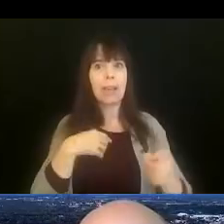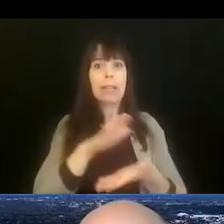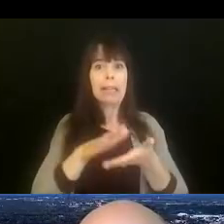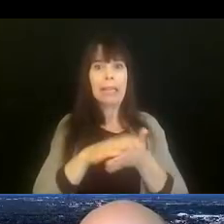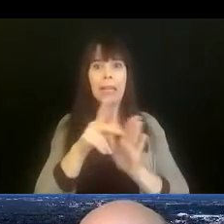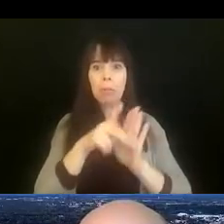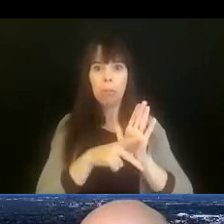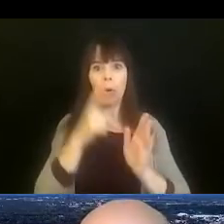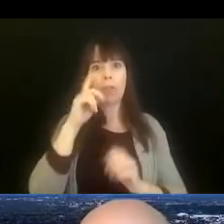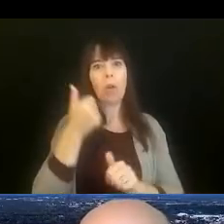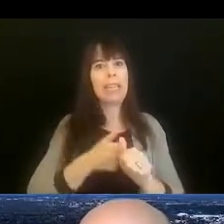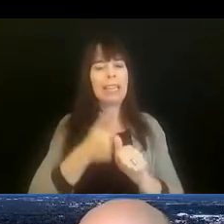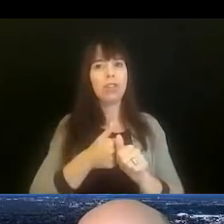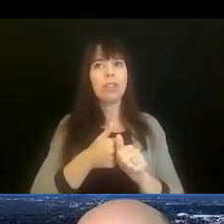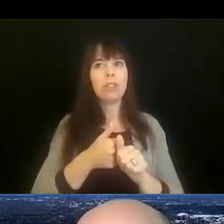each